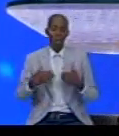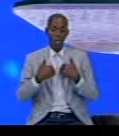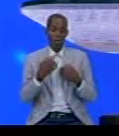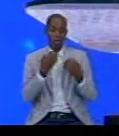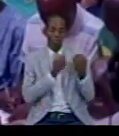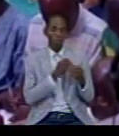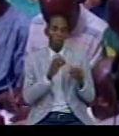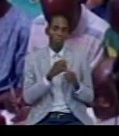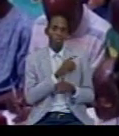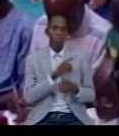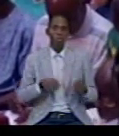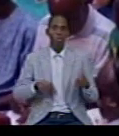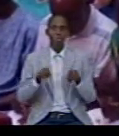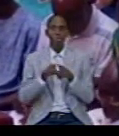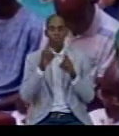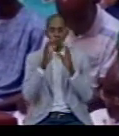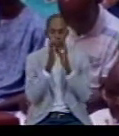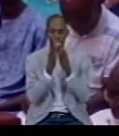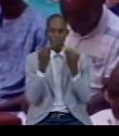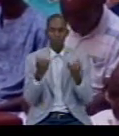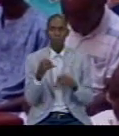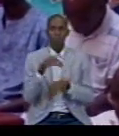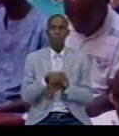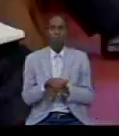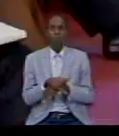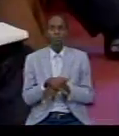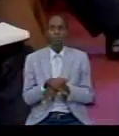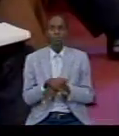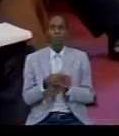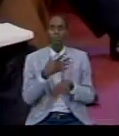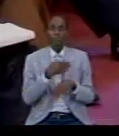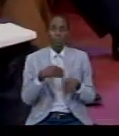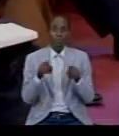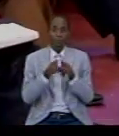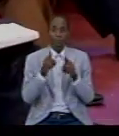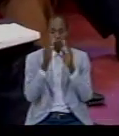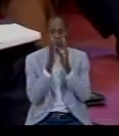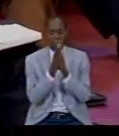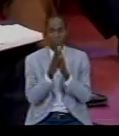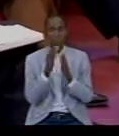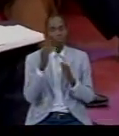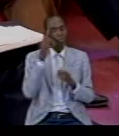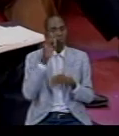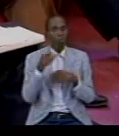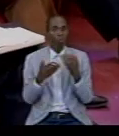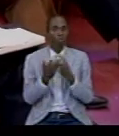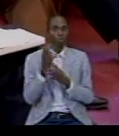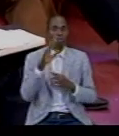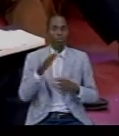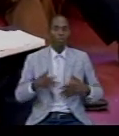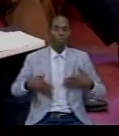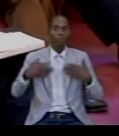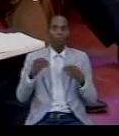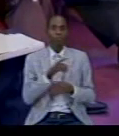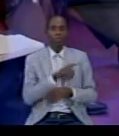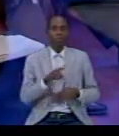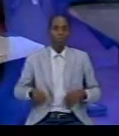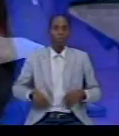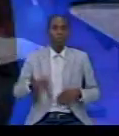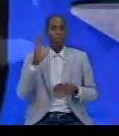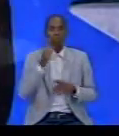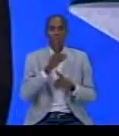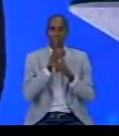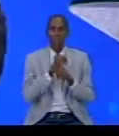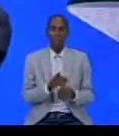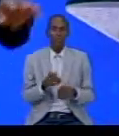tonight. I said as you pray tonight, and as you pray for the rest of your life, the Lord will answer